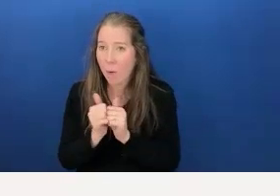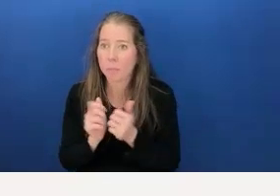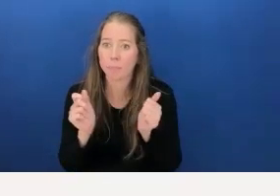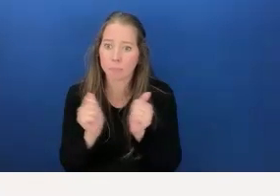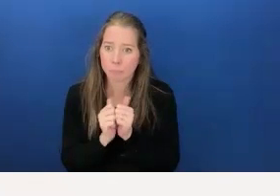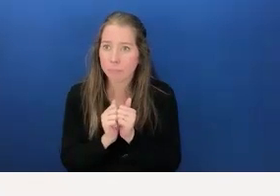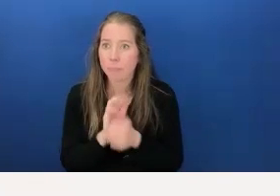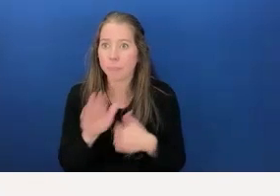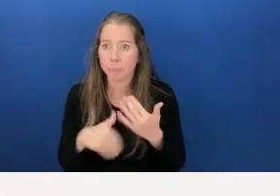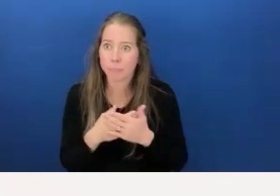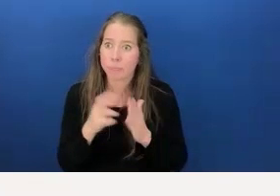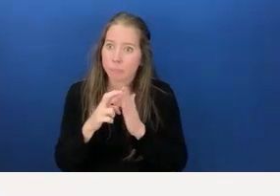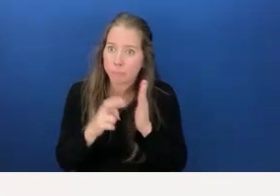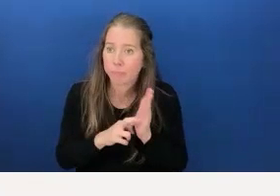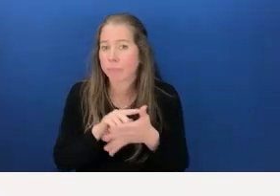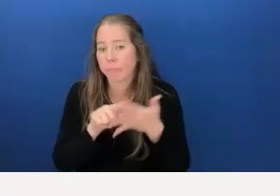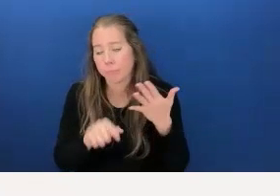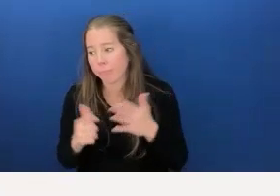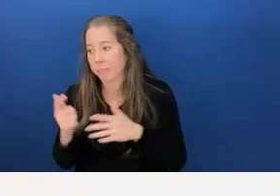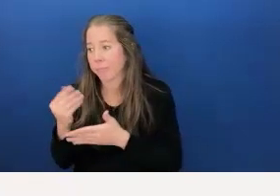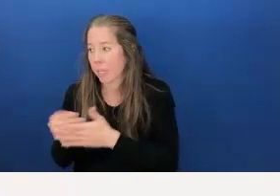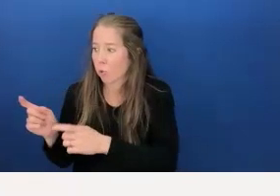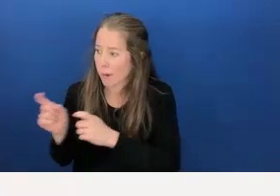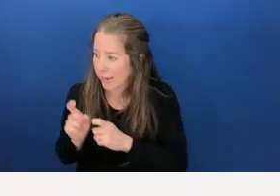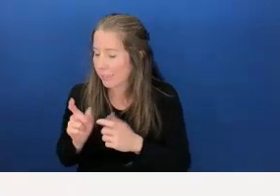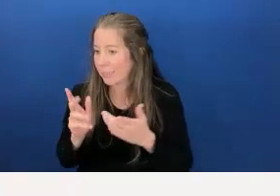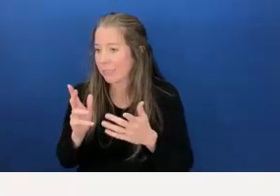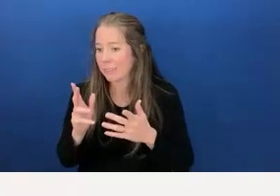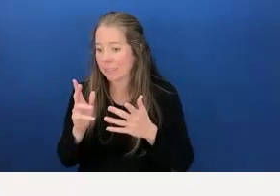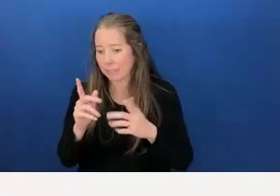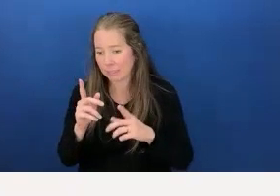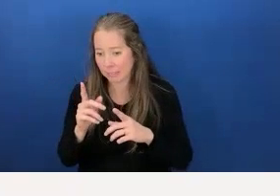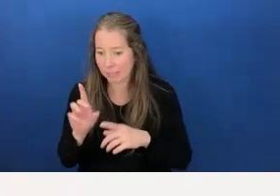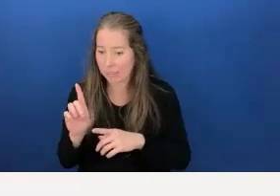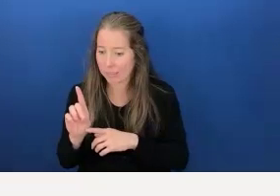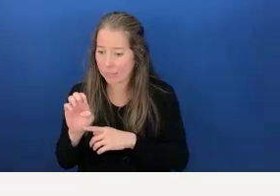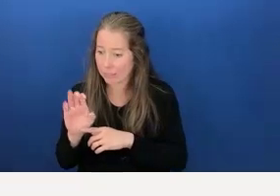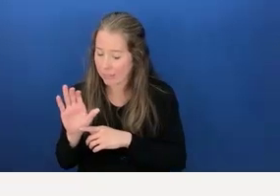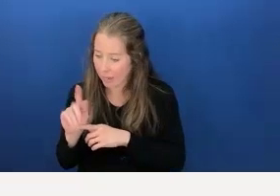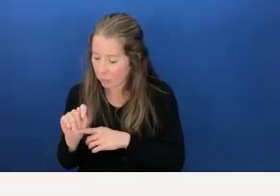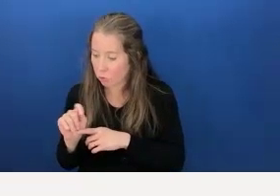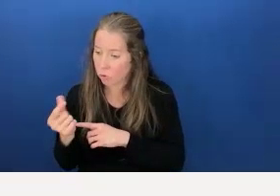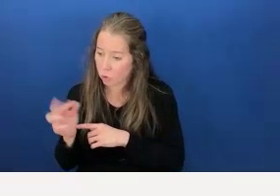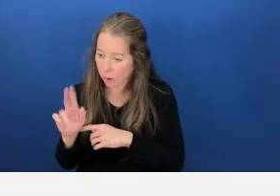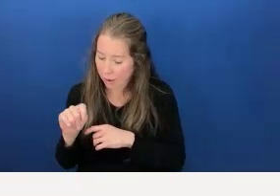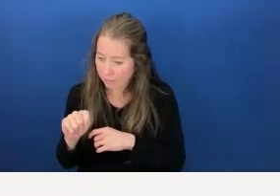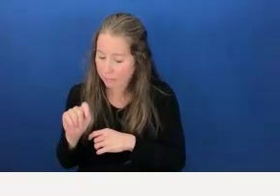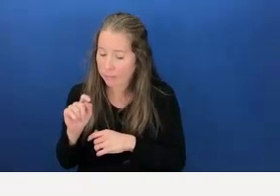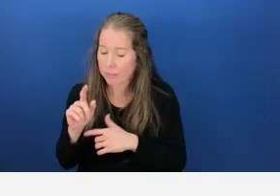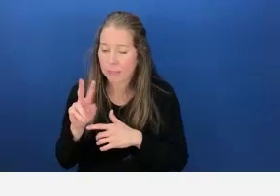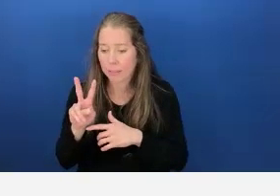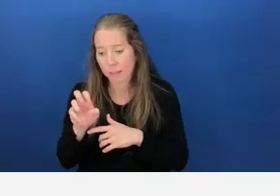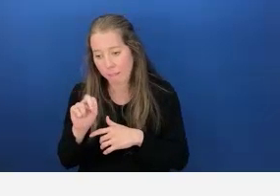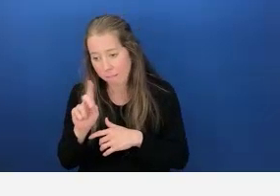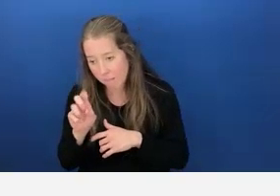With all the stipulations that come with the grant and, come from the DECT grant that they need, as well as the vendor and everything